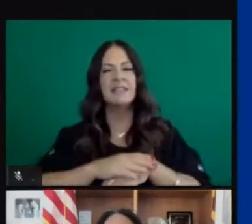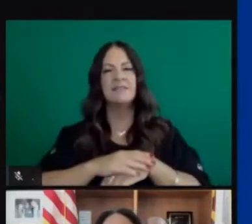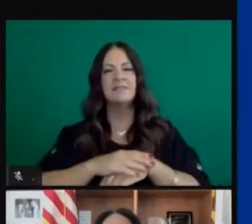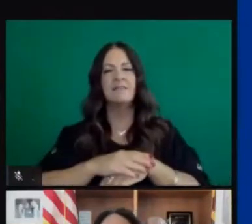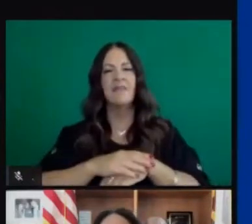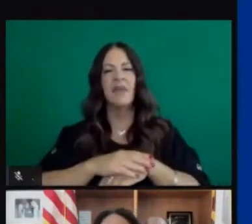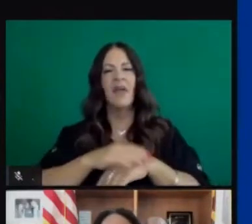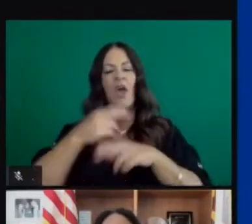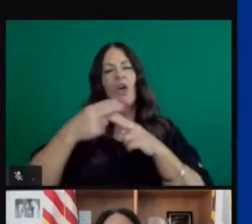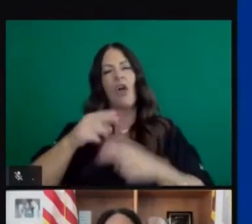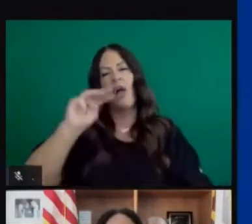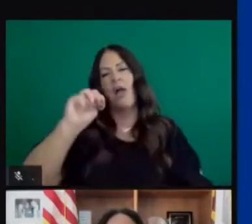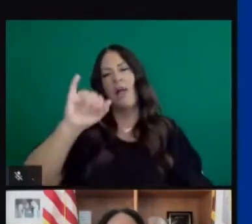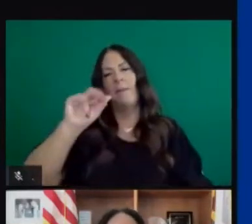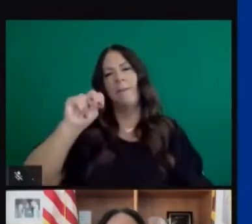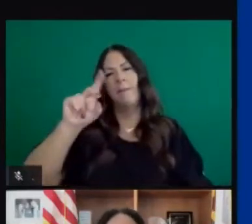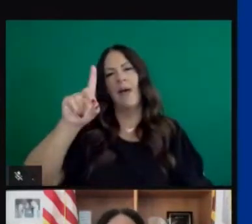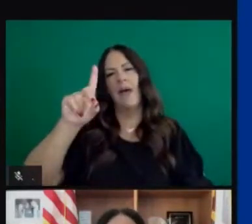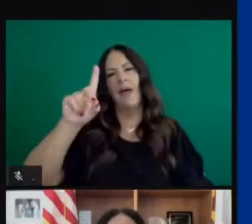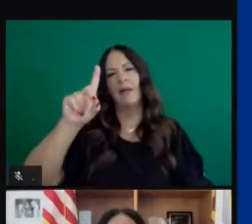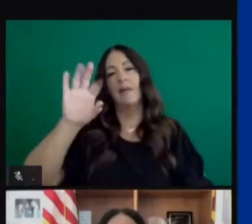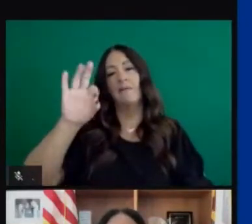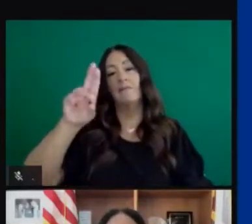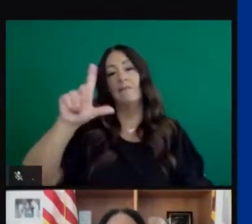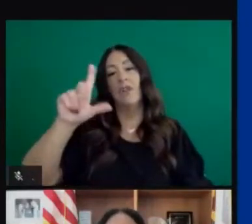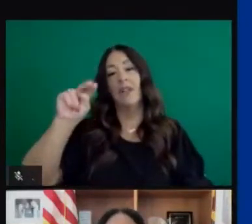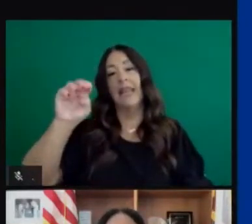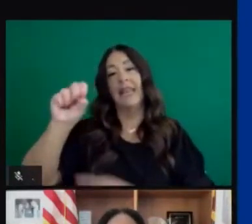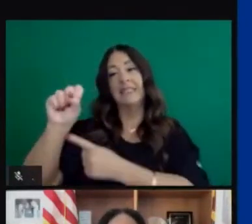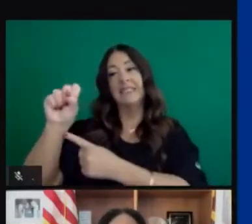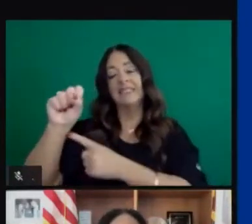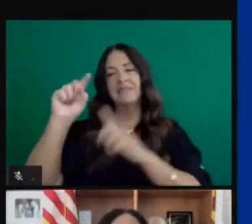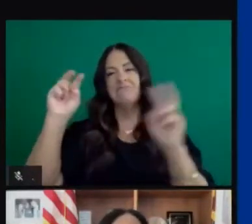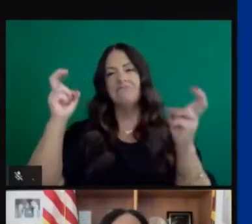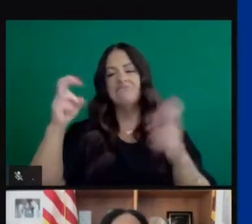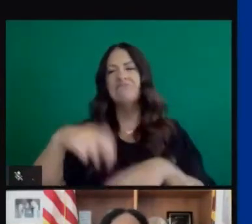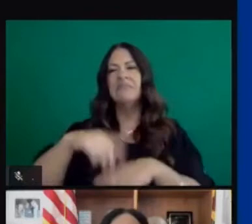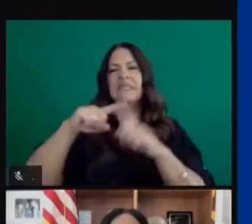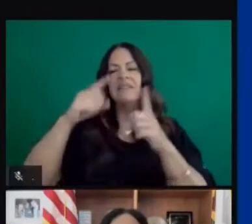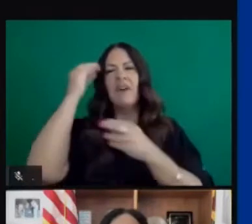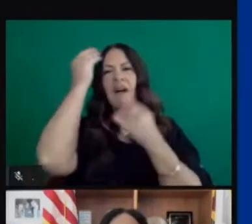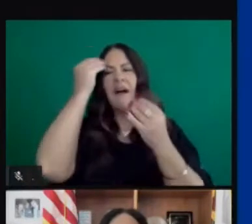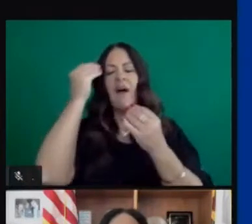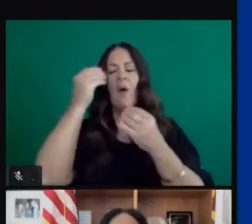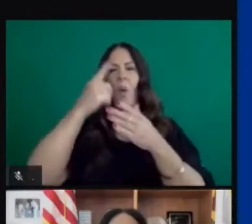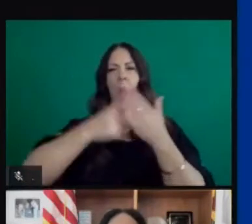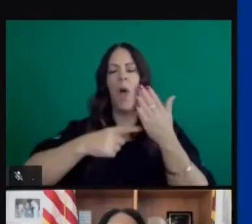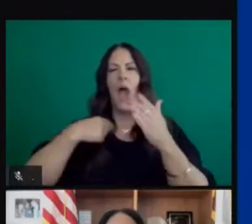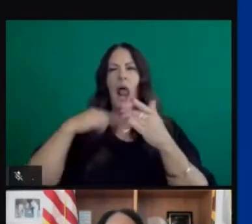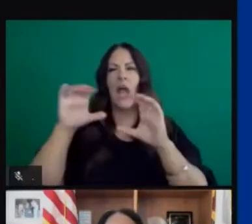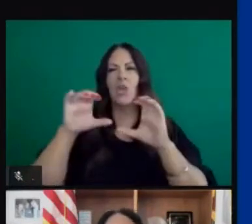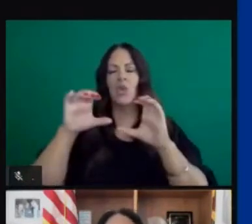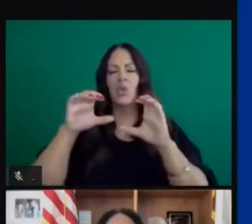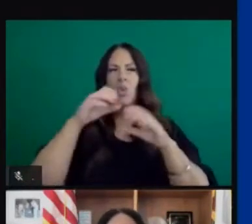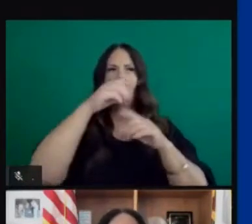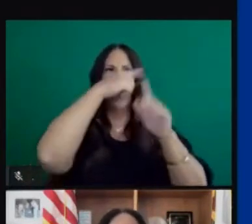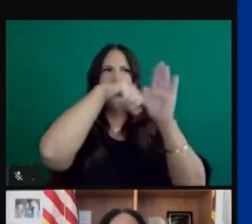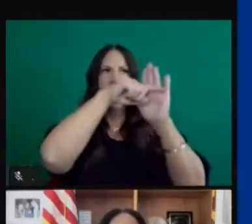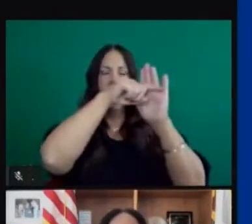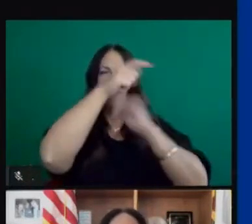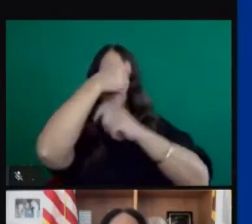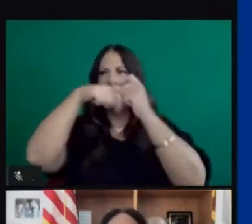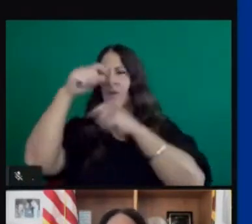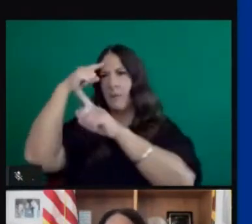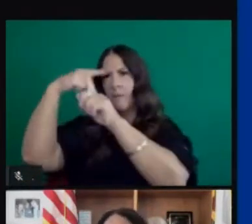right? And really getting access to that mental health care can help to decrease stress hormones and improve health. So if you're